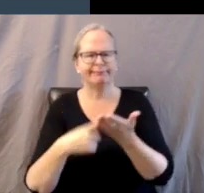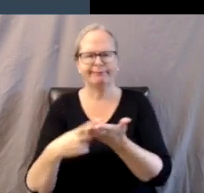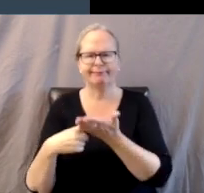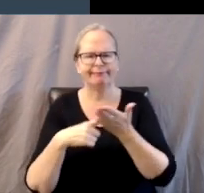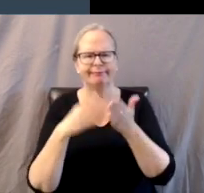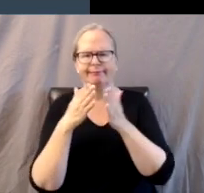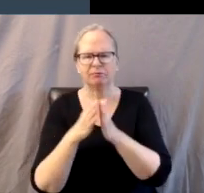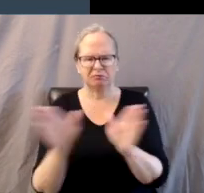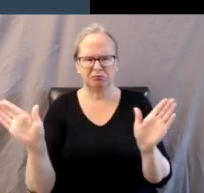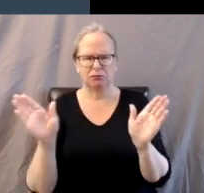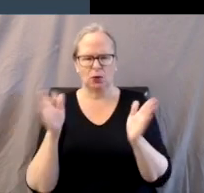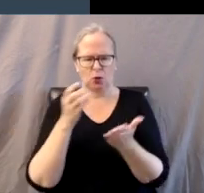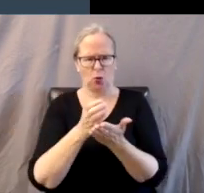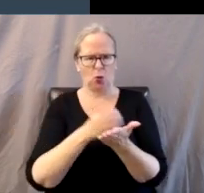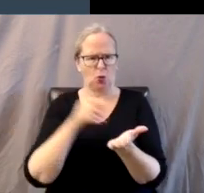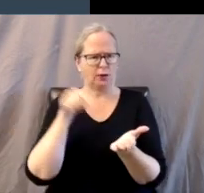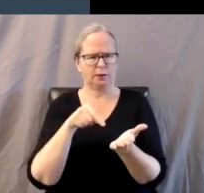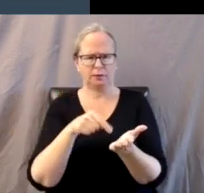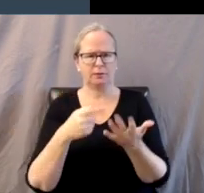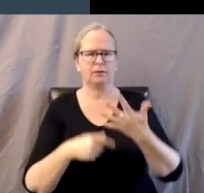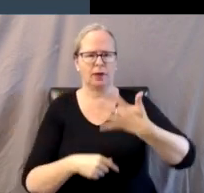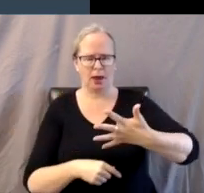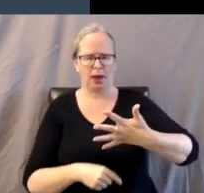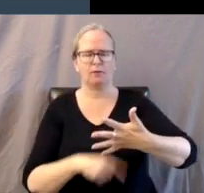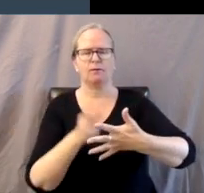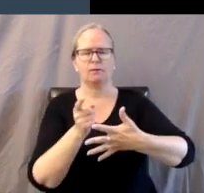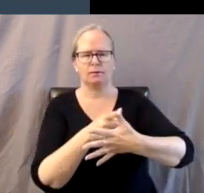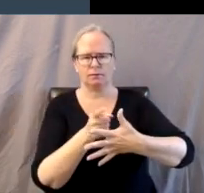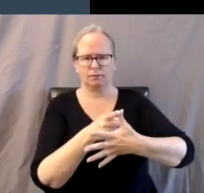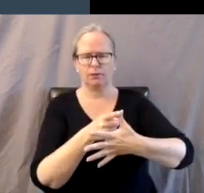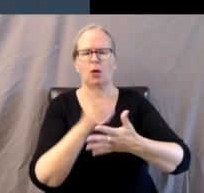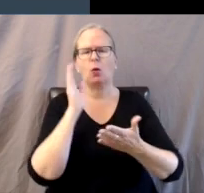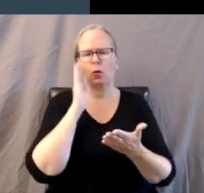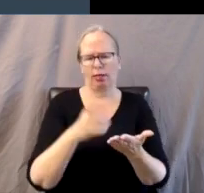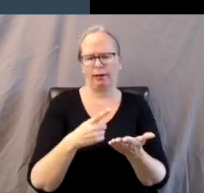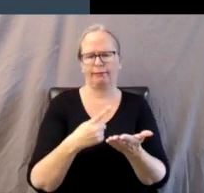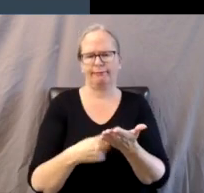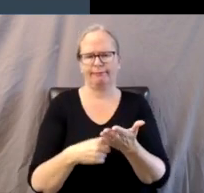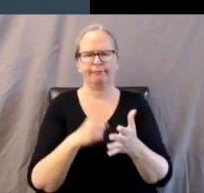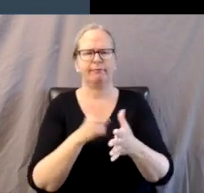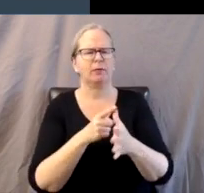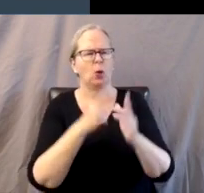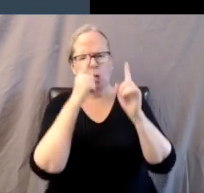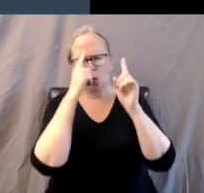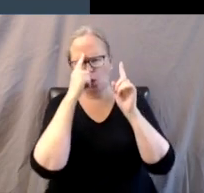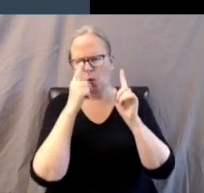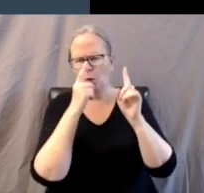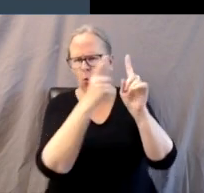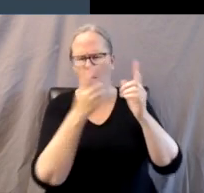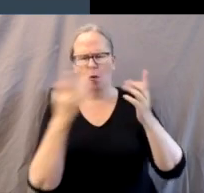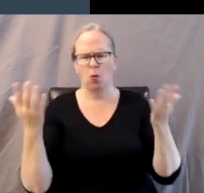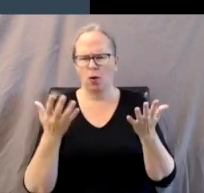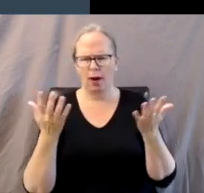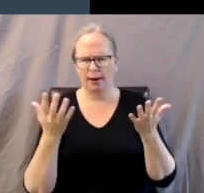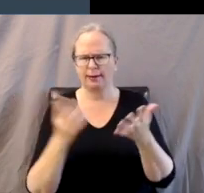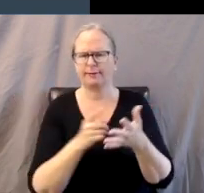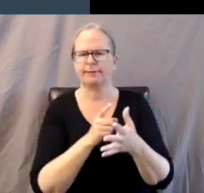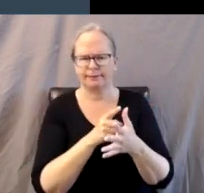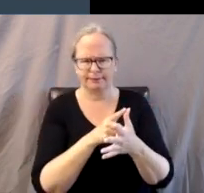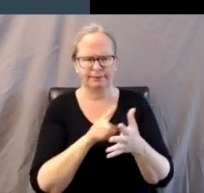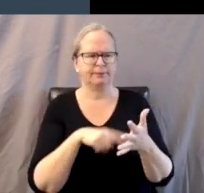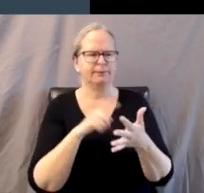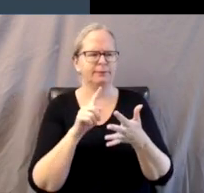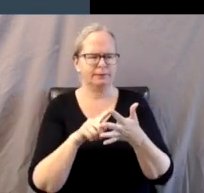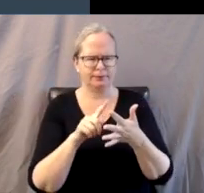actually is. So we have a couple of things that we're going to talk about first. Our goals for this